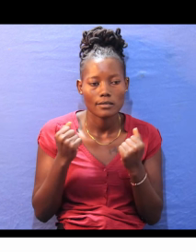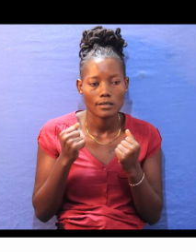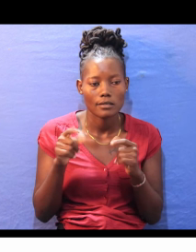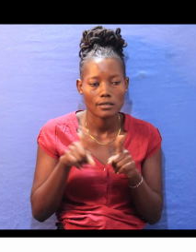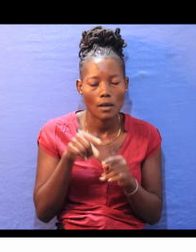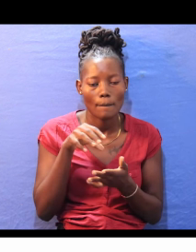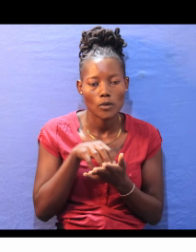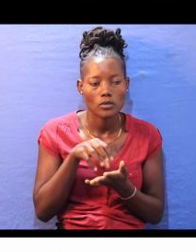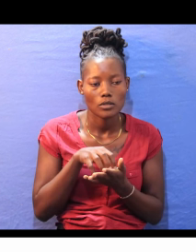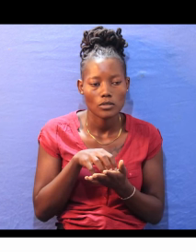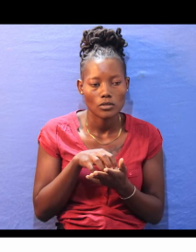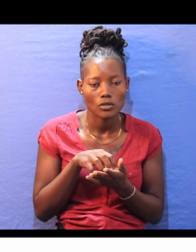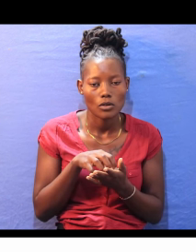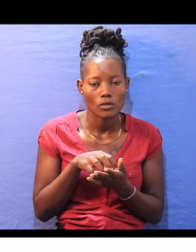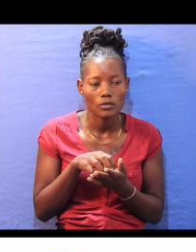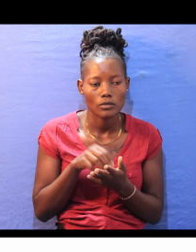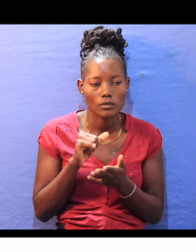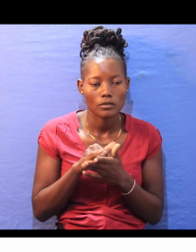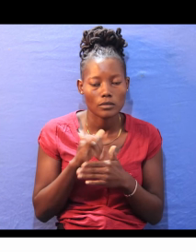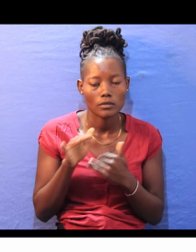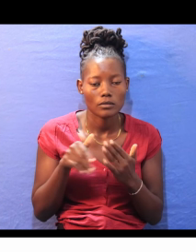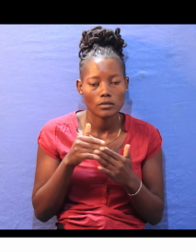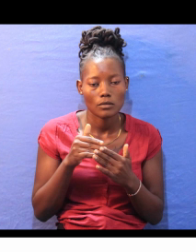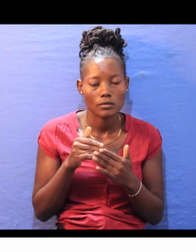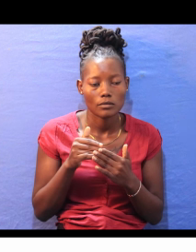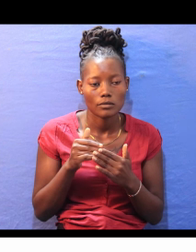position, and not just overall strength.